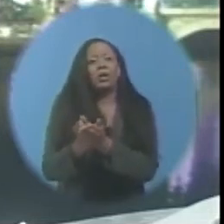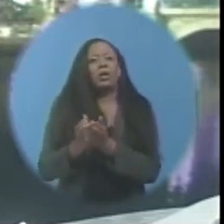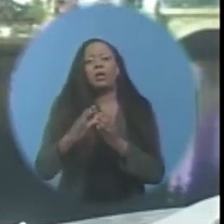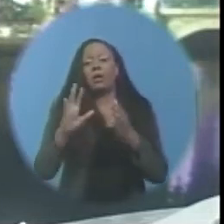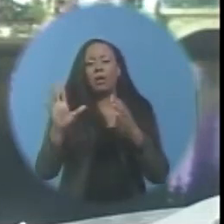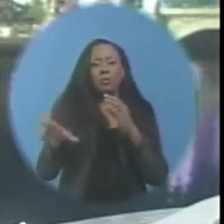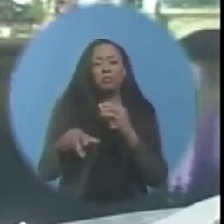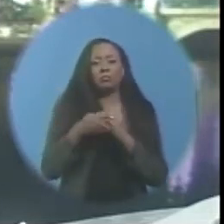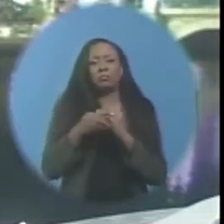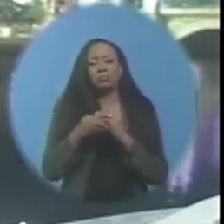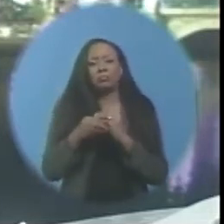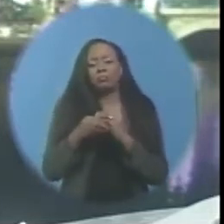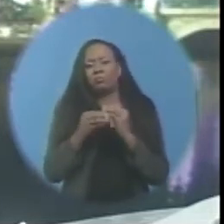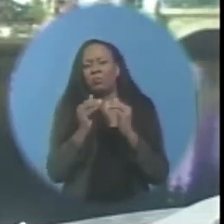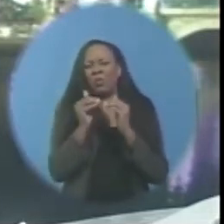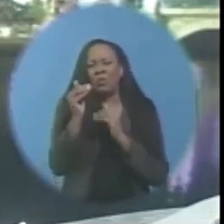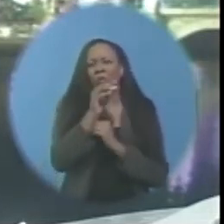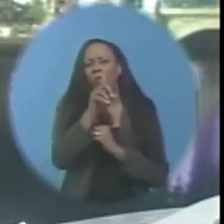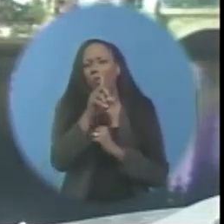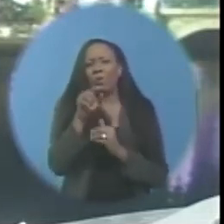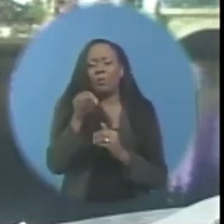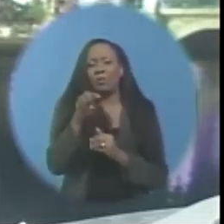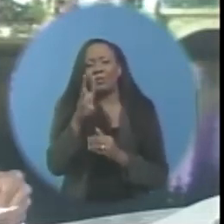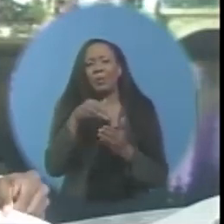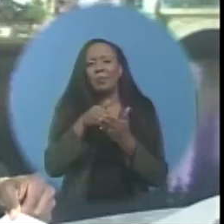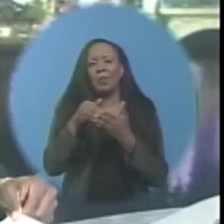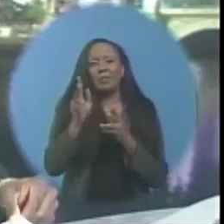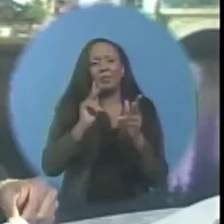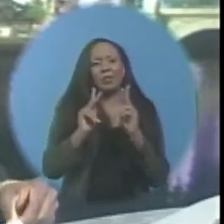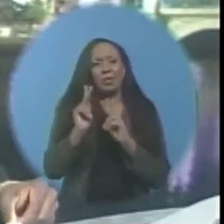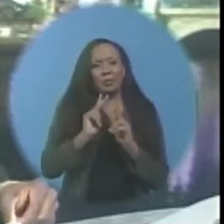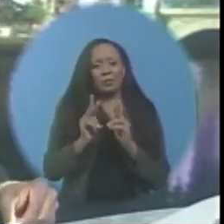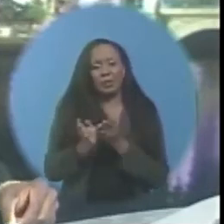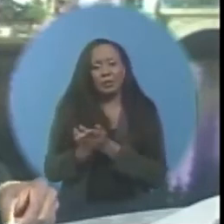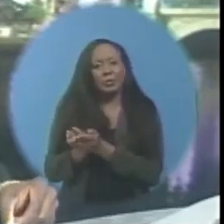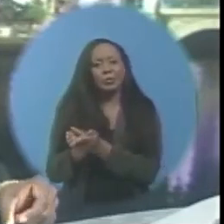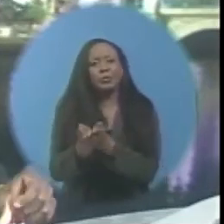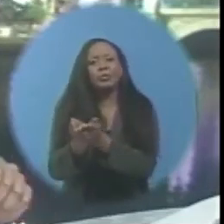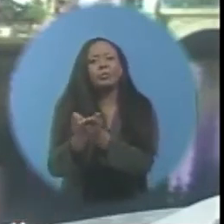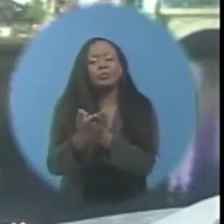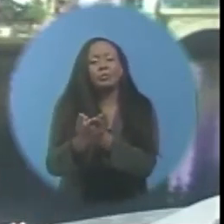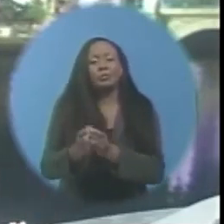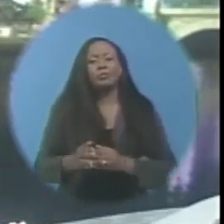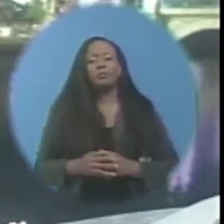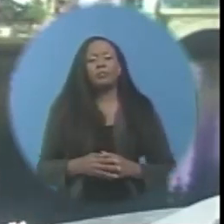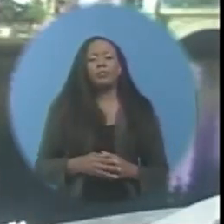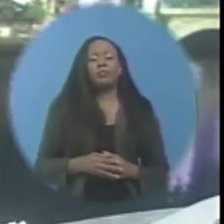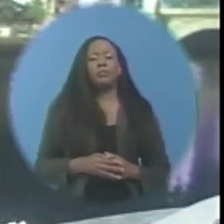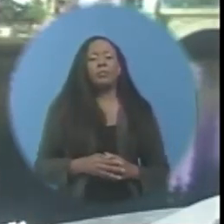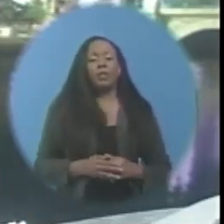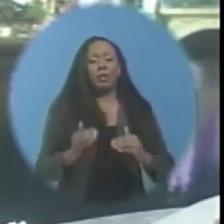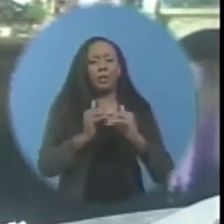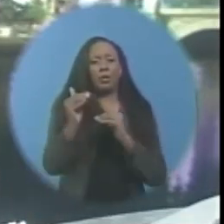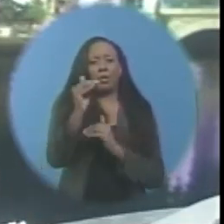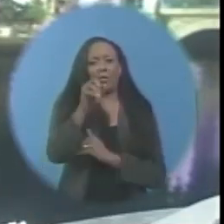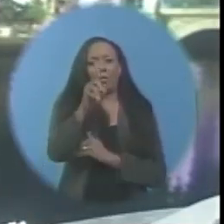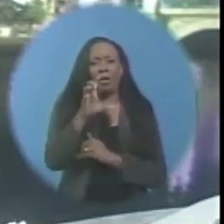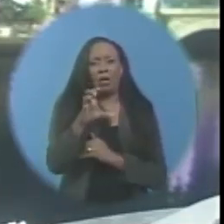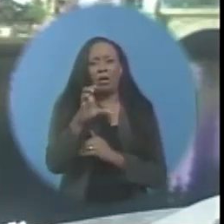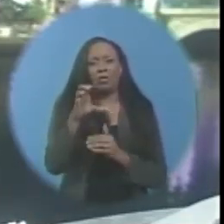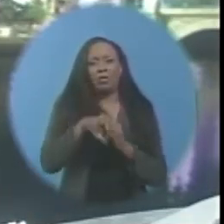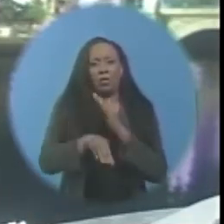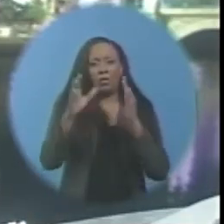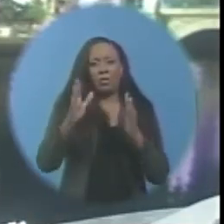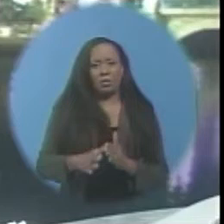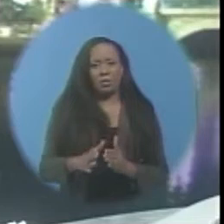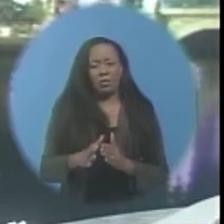than 1.6 million cruisers per year. Over 100 criminals who broke out of prison in the